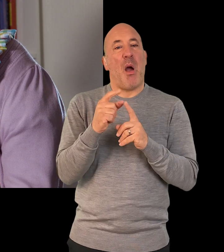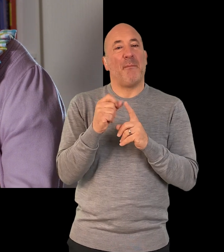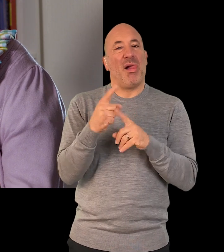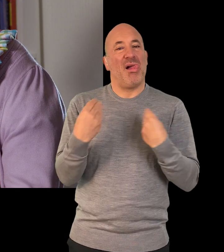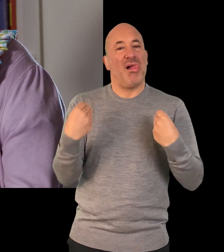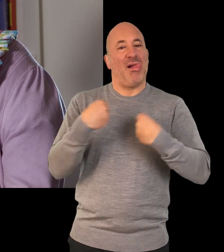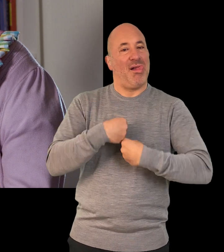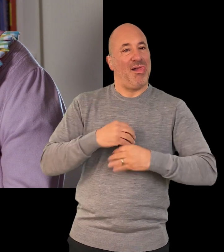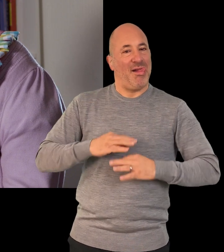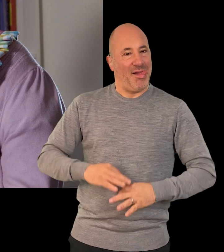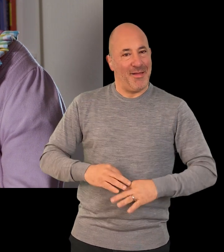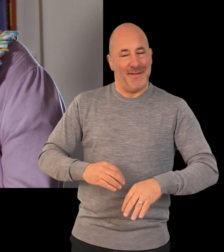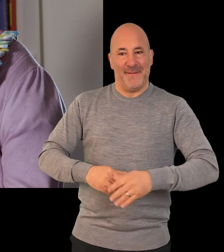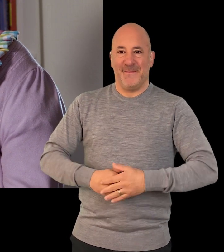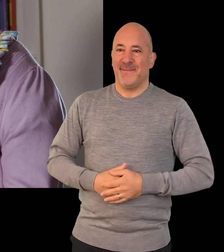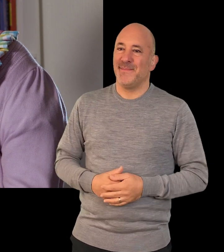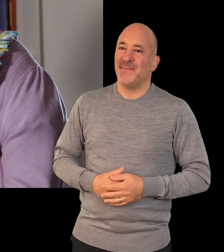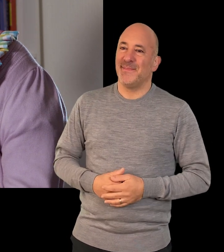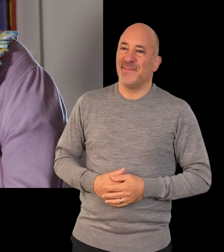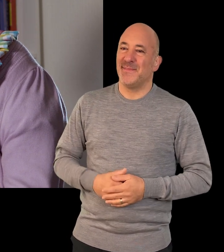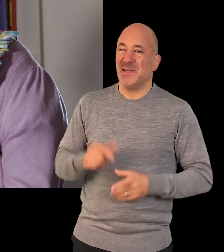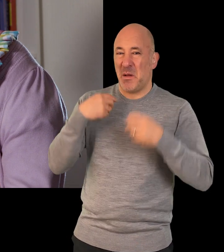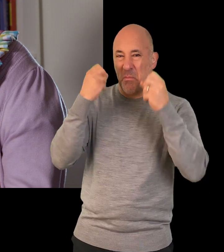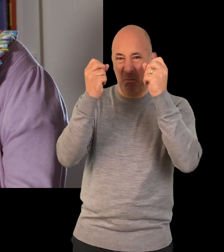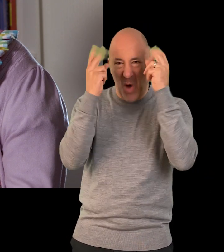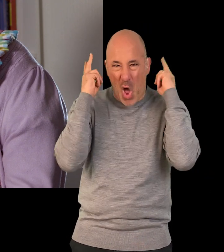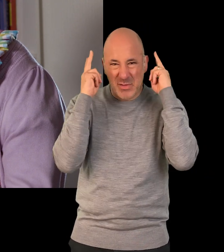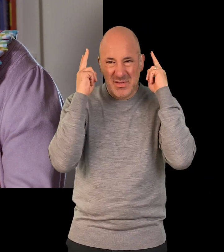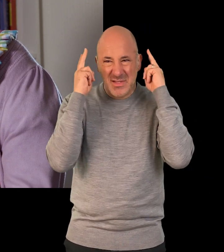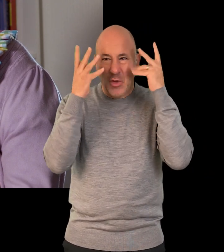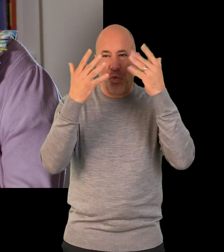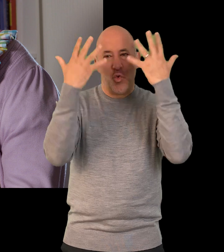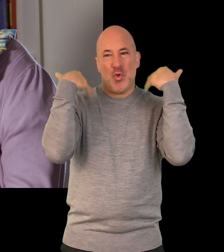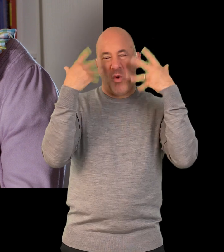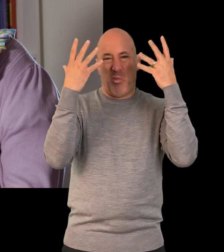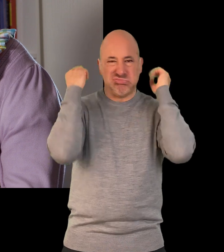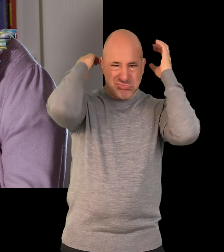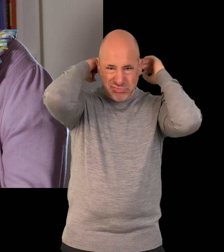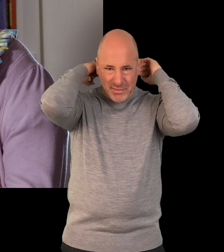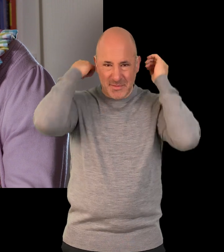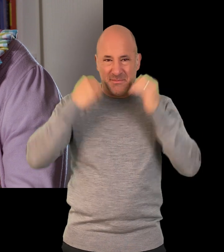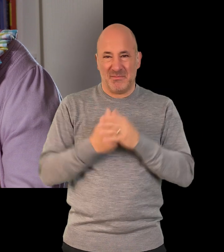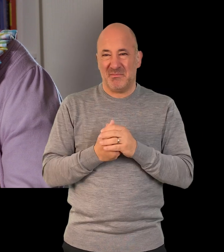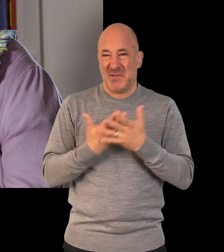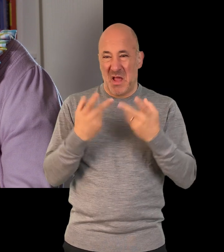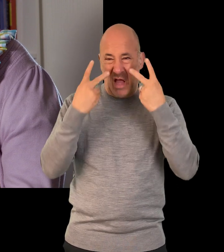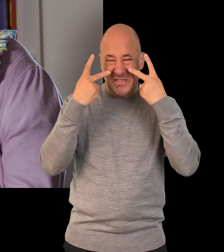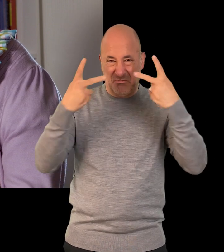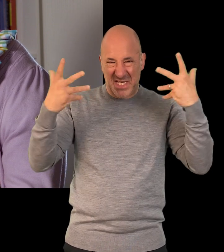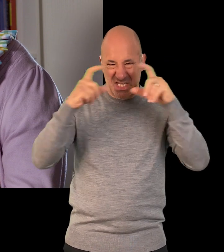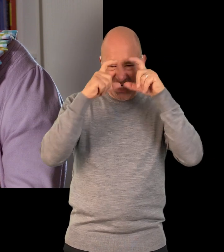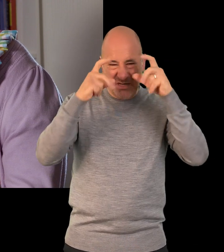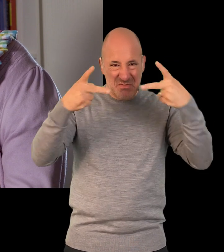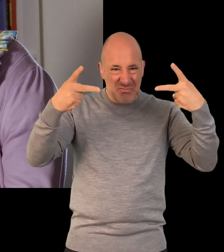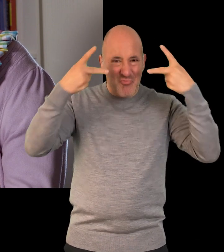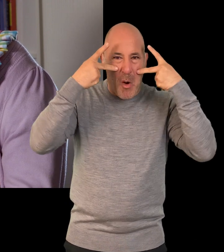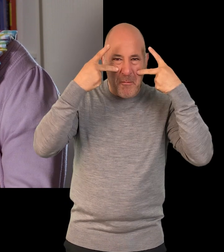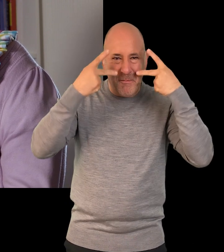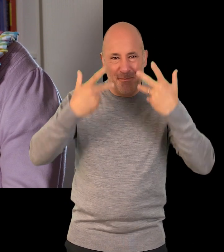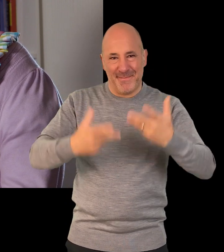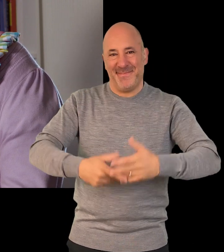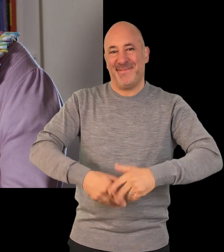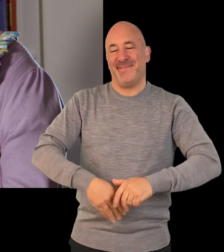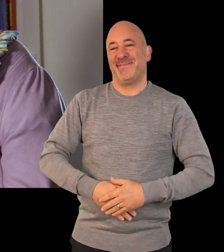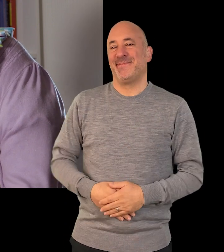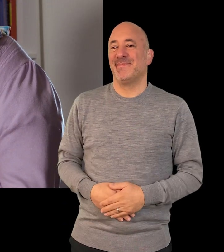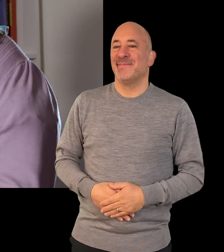I have blonde hair, which is up in little bunches at the moment. And I am